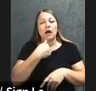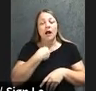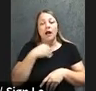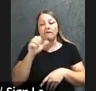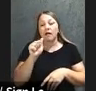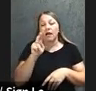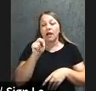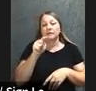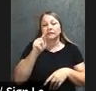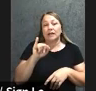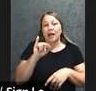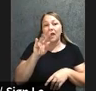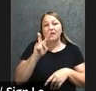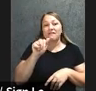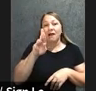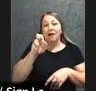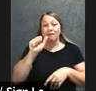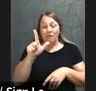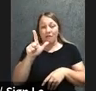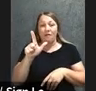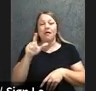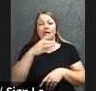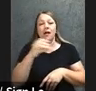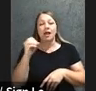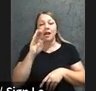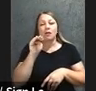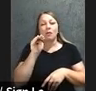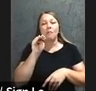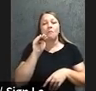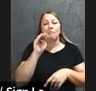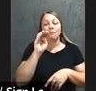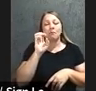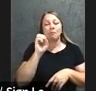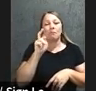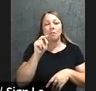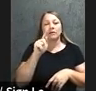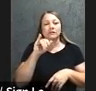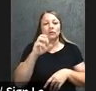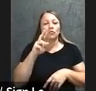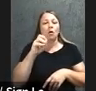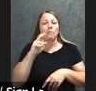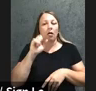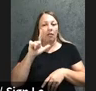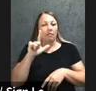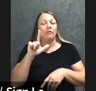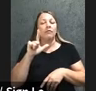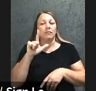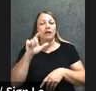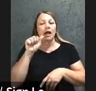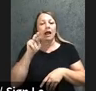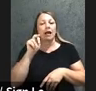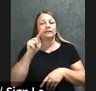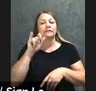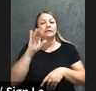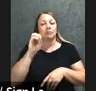treatments and monoclonal antibodies, and more information is on that website. And again, talk with your healthcare provider for more.